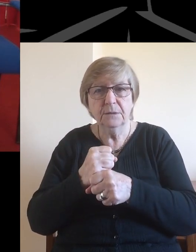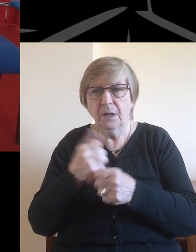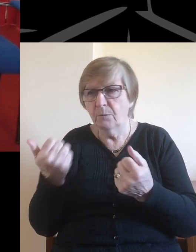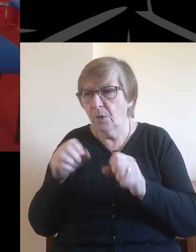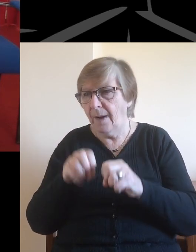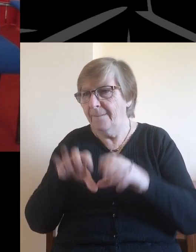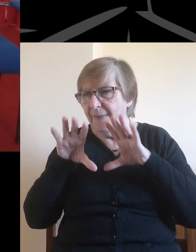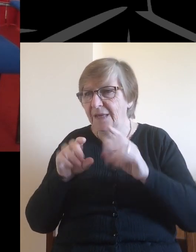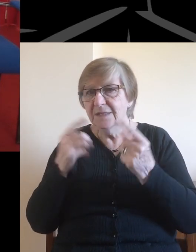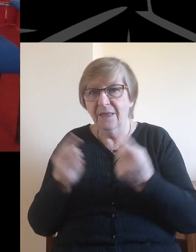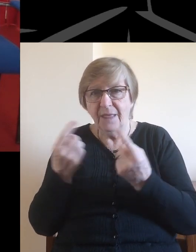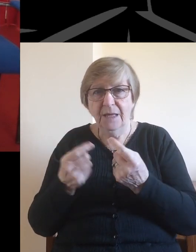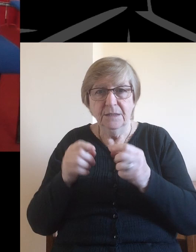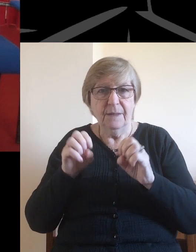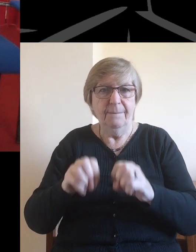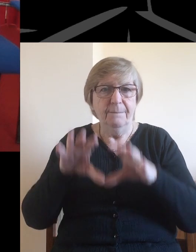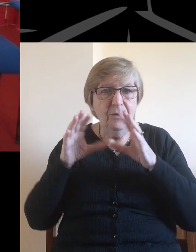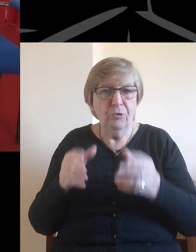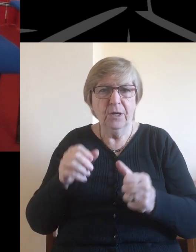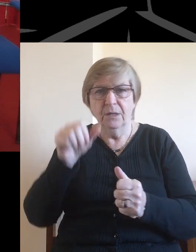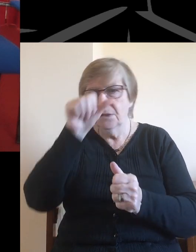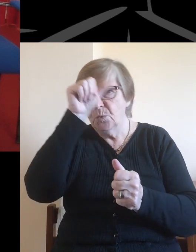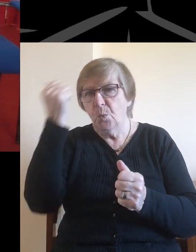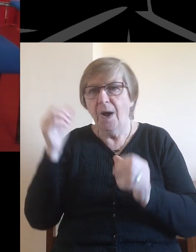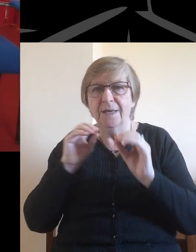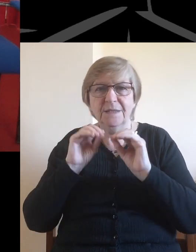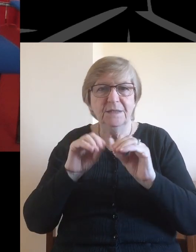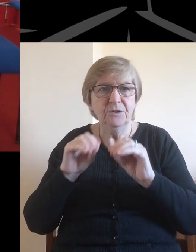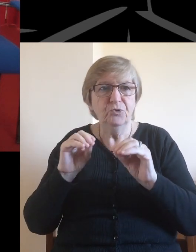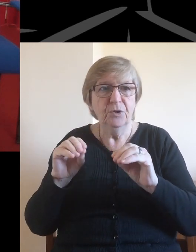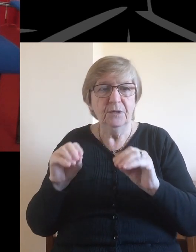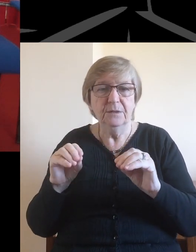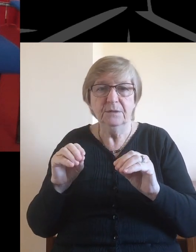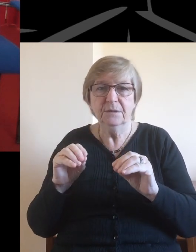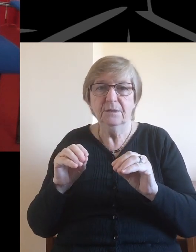many astonishing miracles and wise teachings.